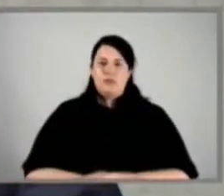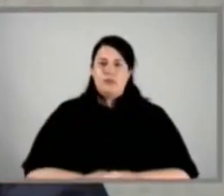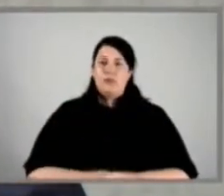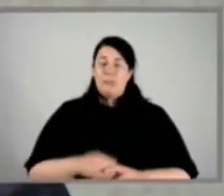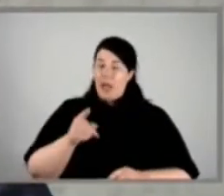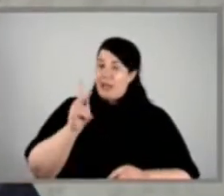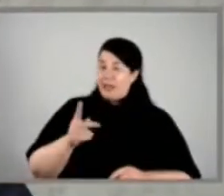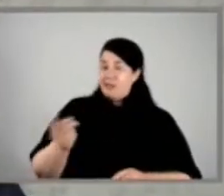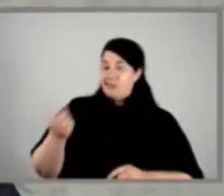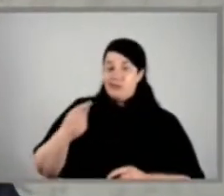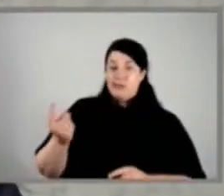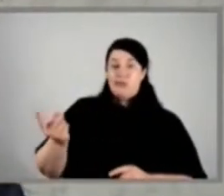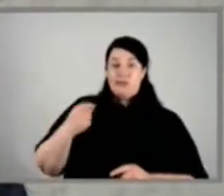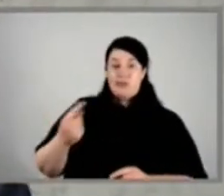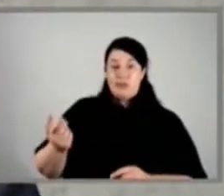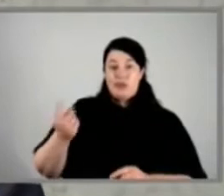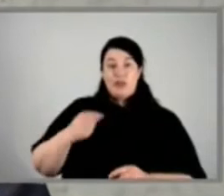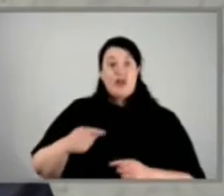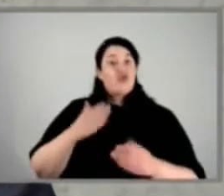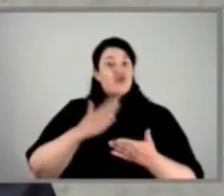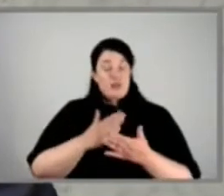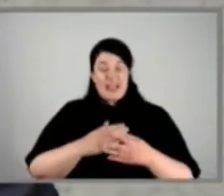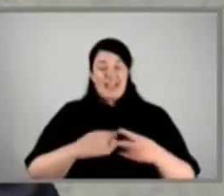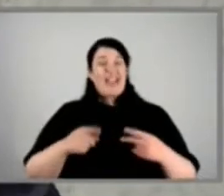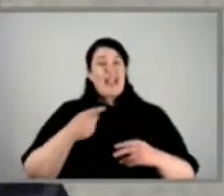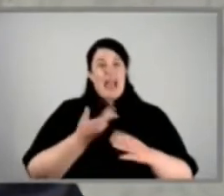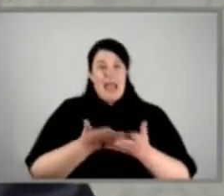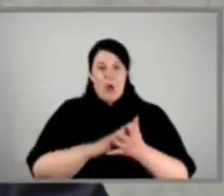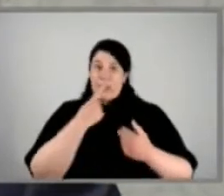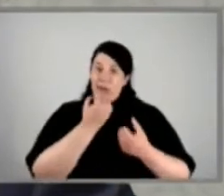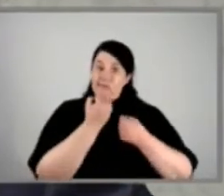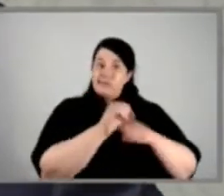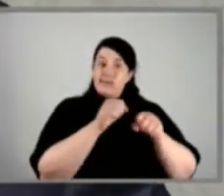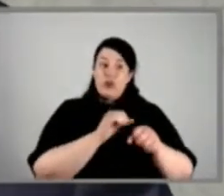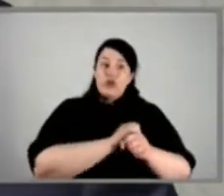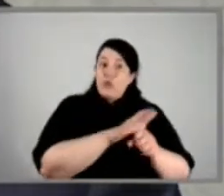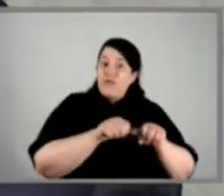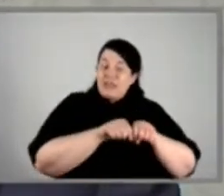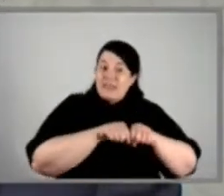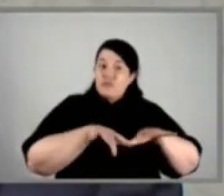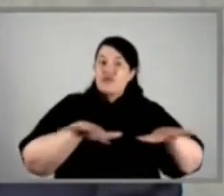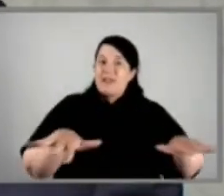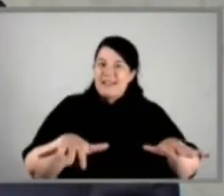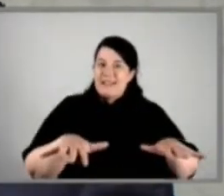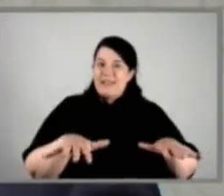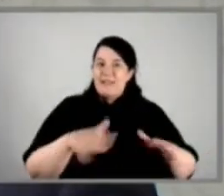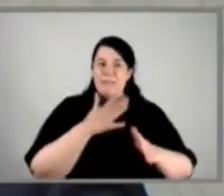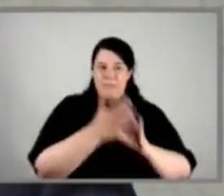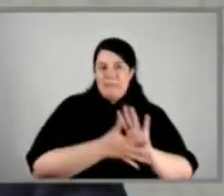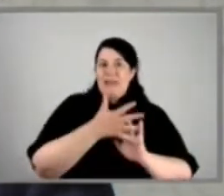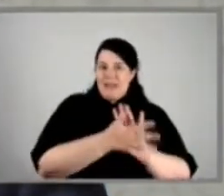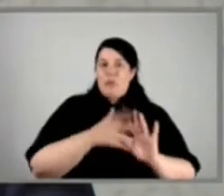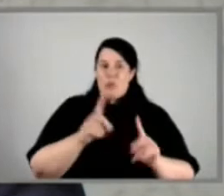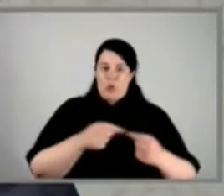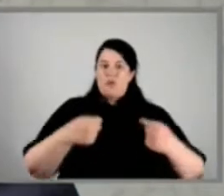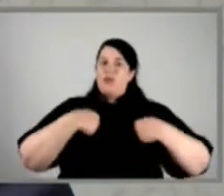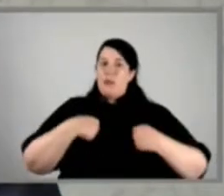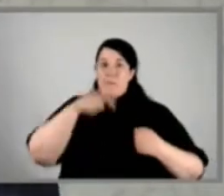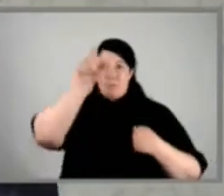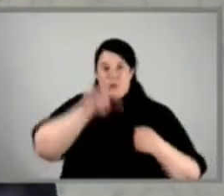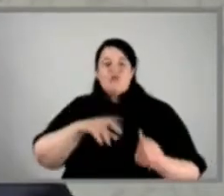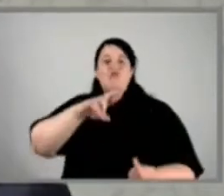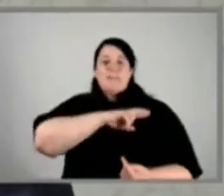the second line of defence. Critically important is the preventative measures, which start from the responsibility of the individual